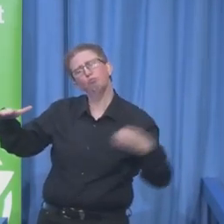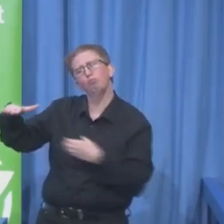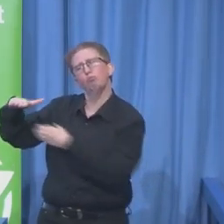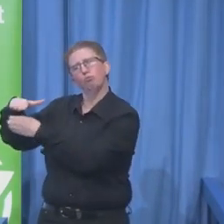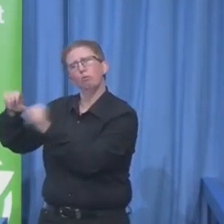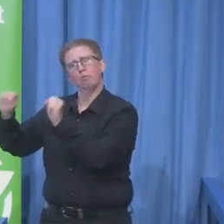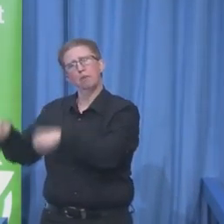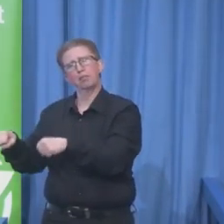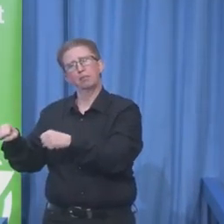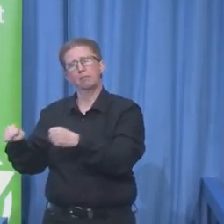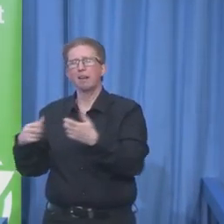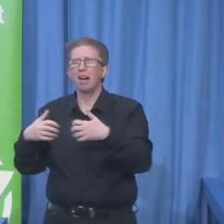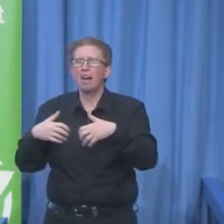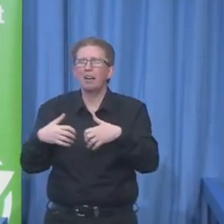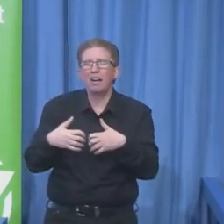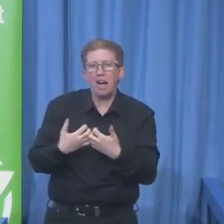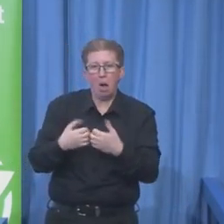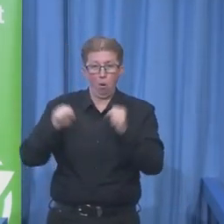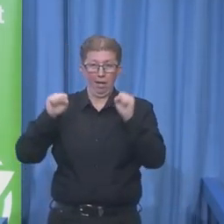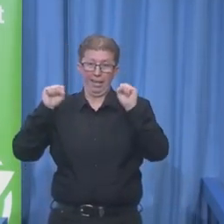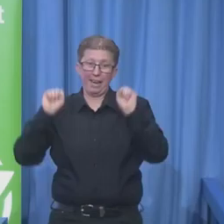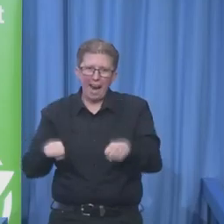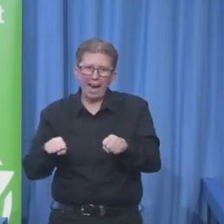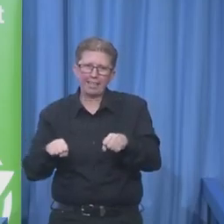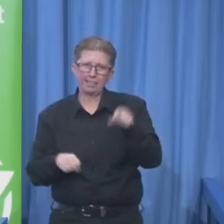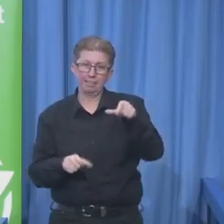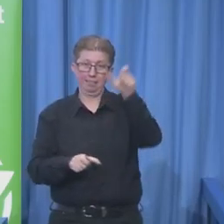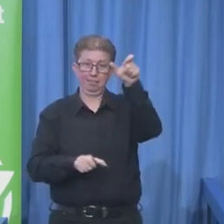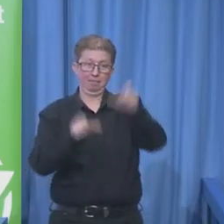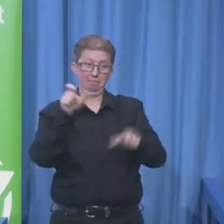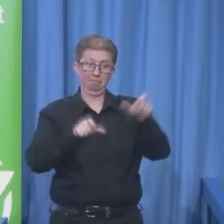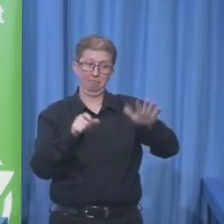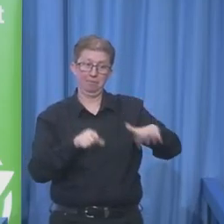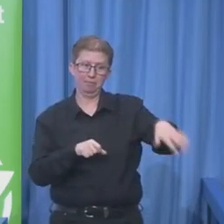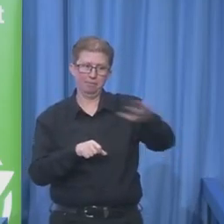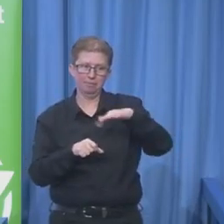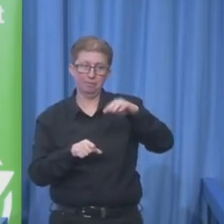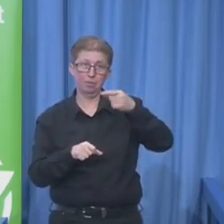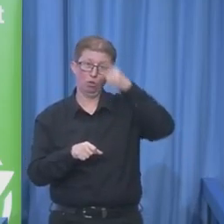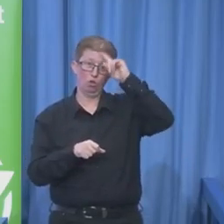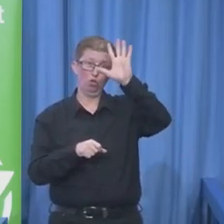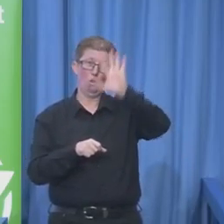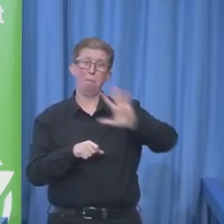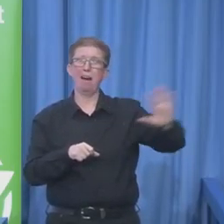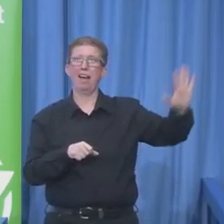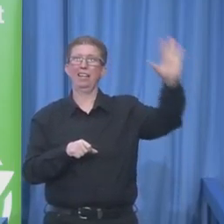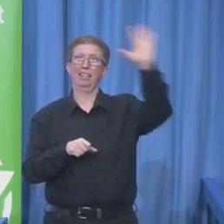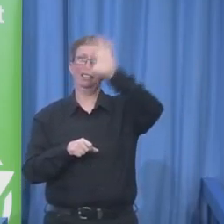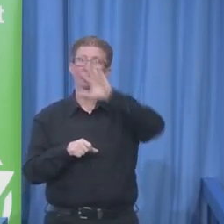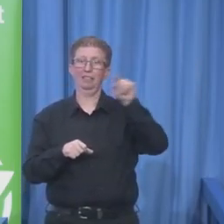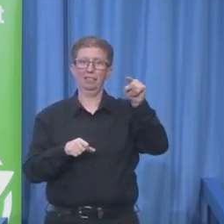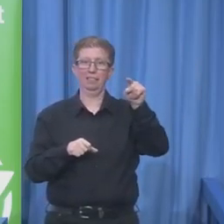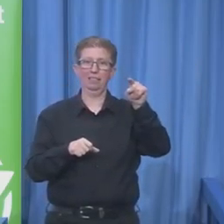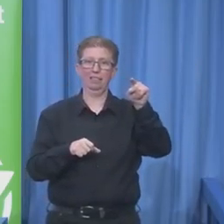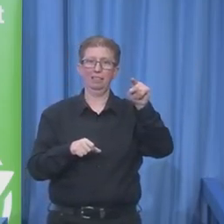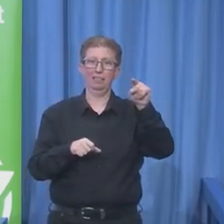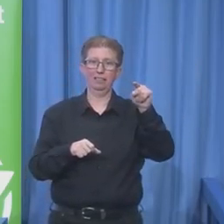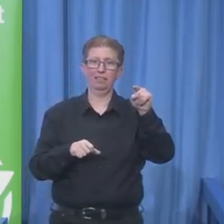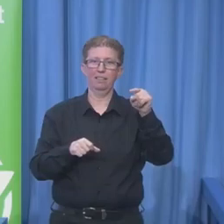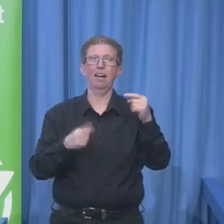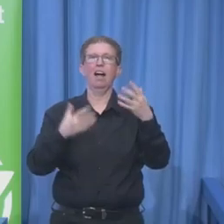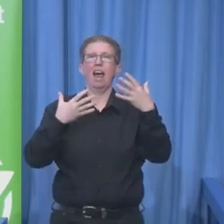these questions in Germany is we have a so-called new personal budget for work. So instead